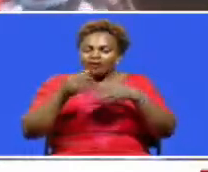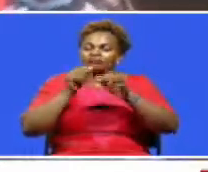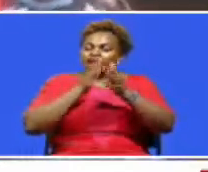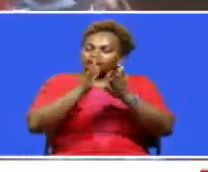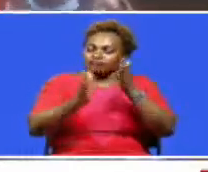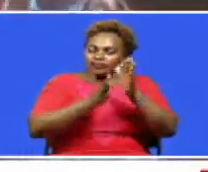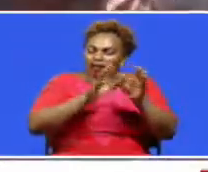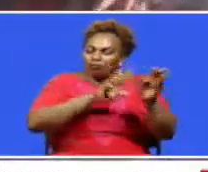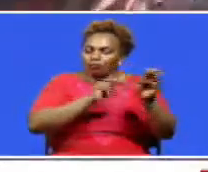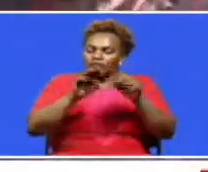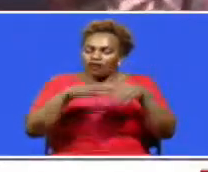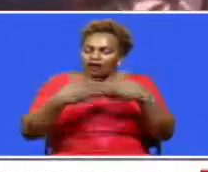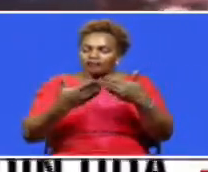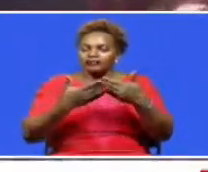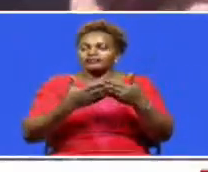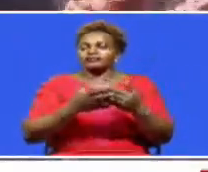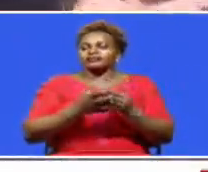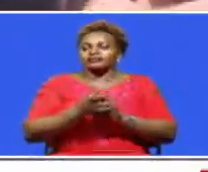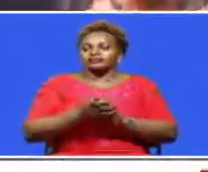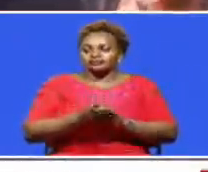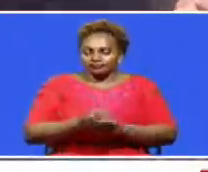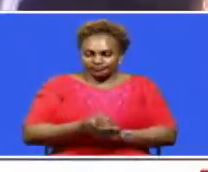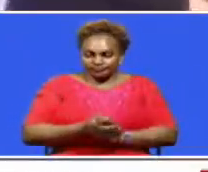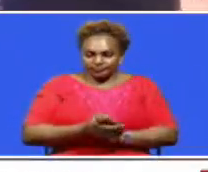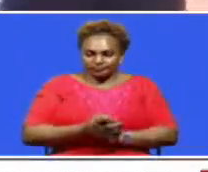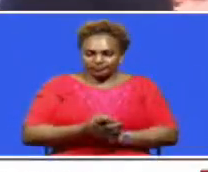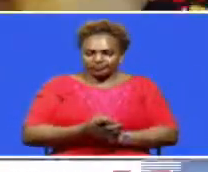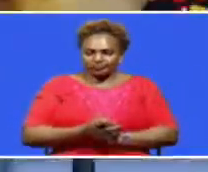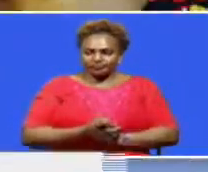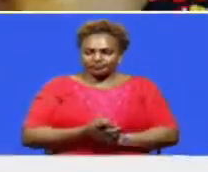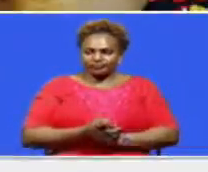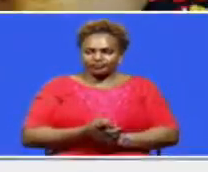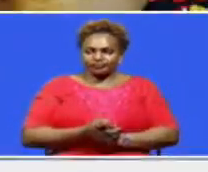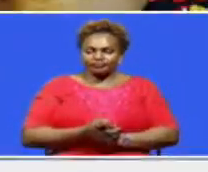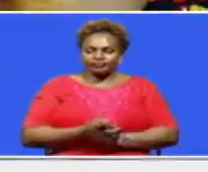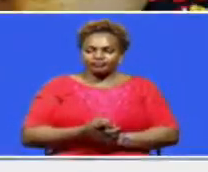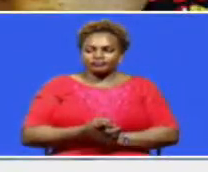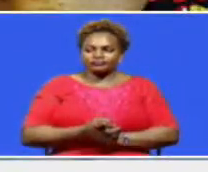tactics shift. Daniel Karioki, KTN News. That's certainly a political